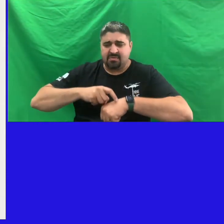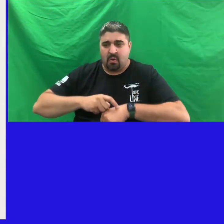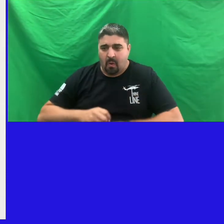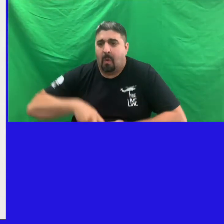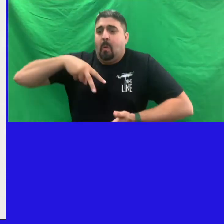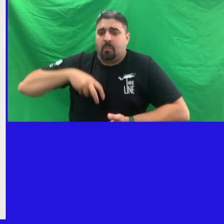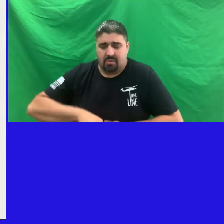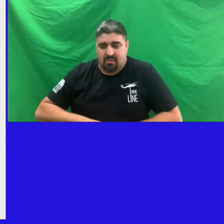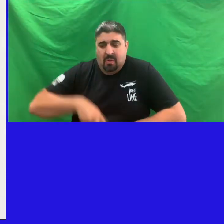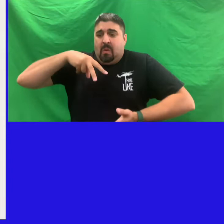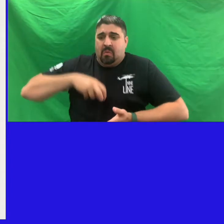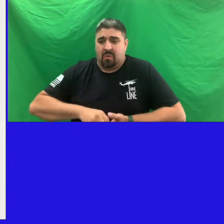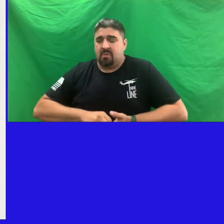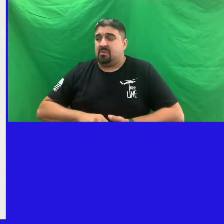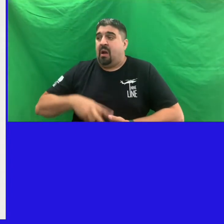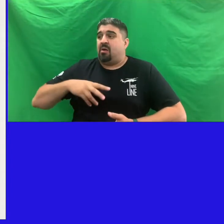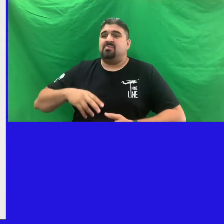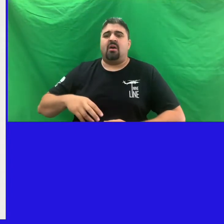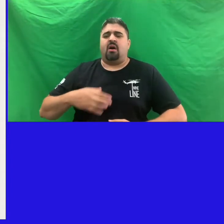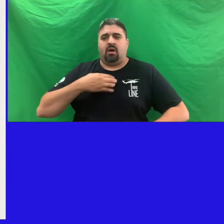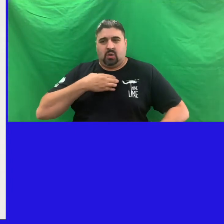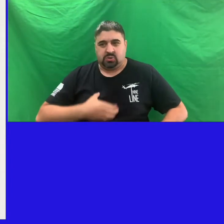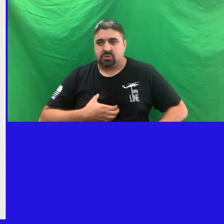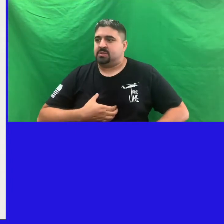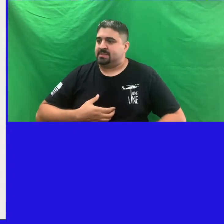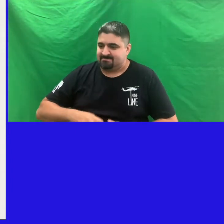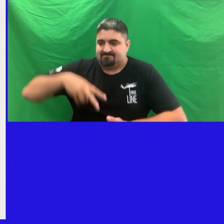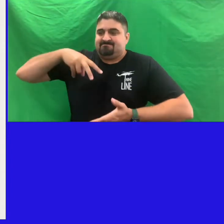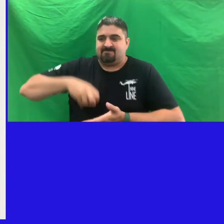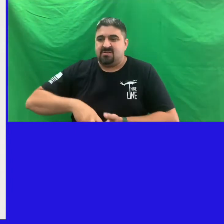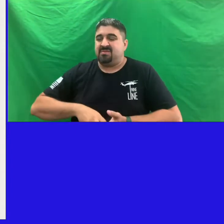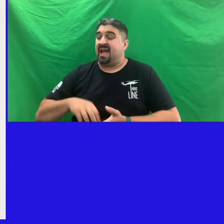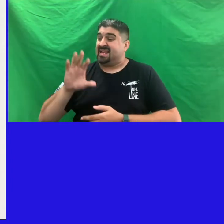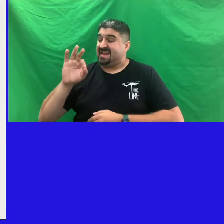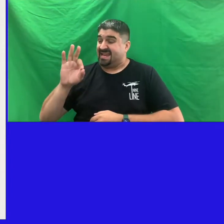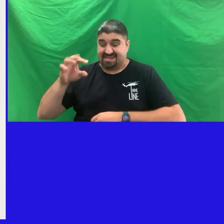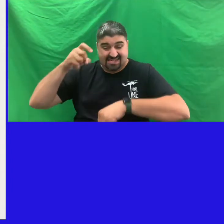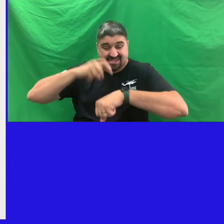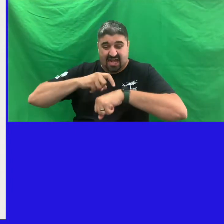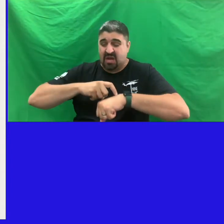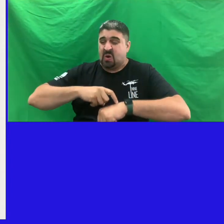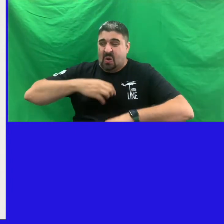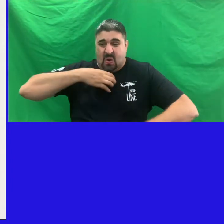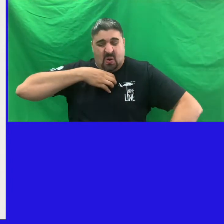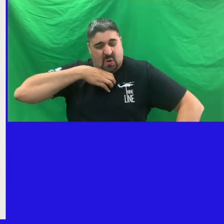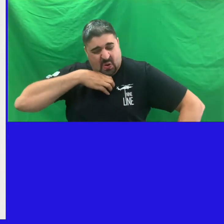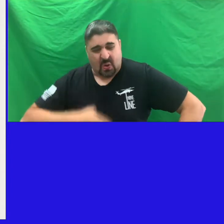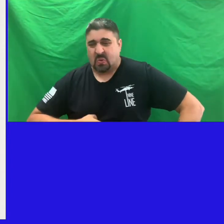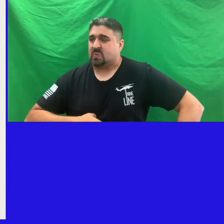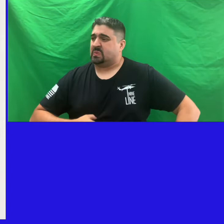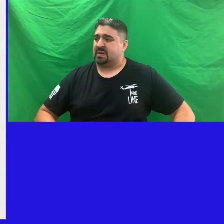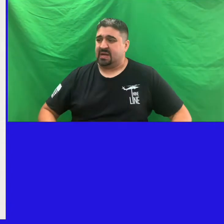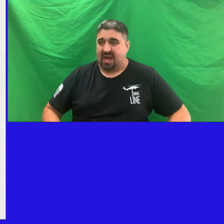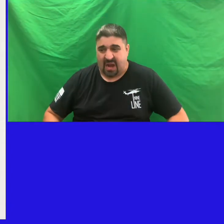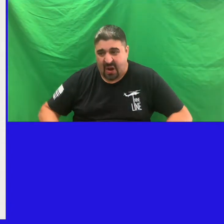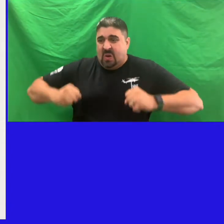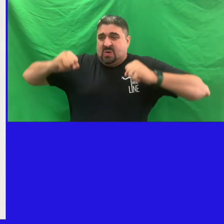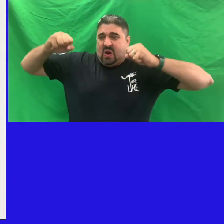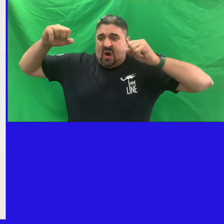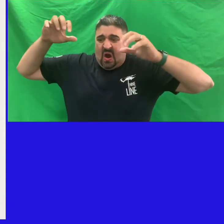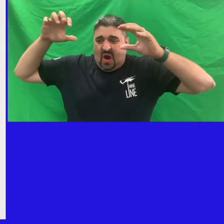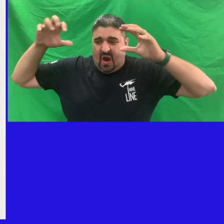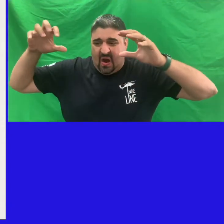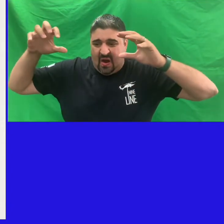He jumped 50 times. I'm getting hungrier, said the dark frog. He